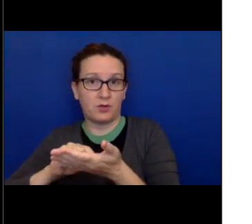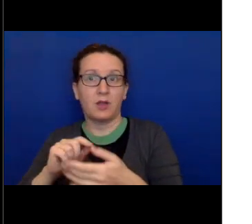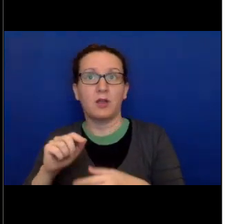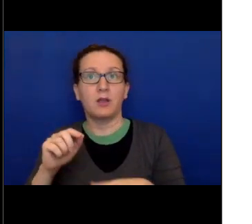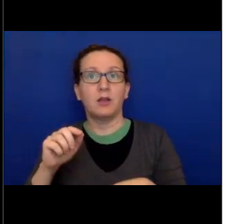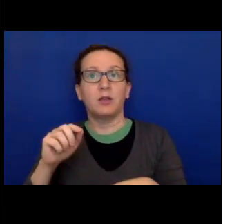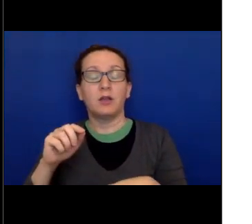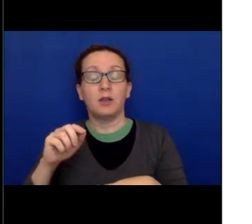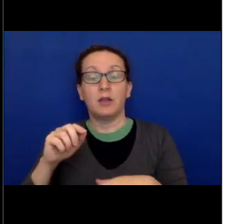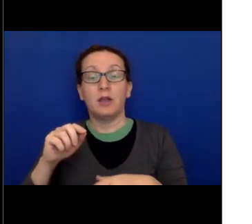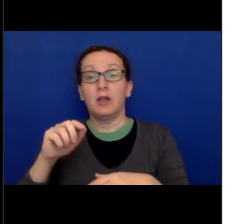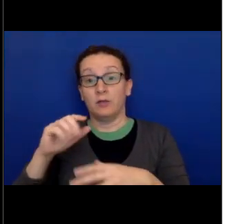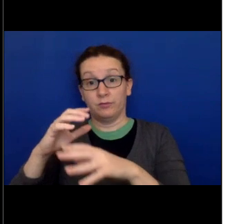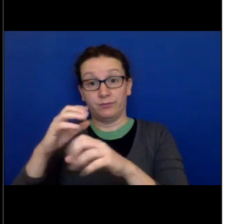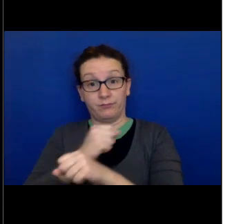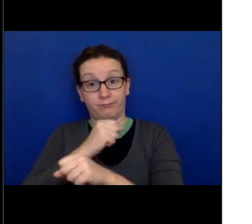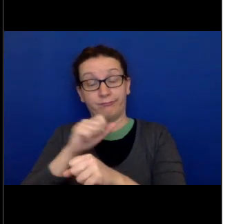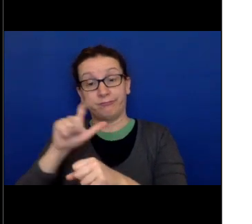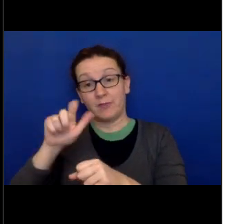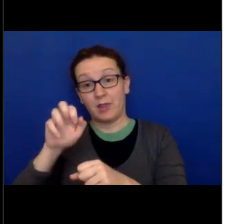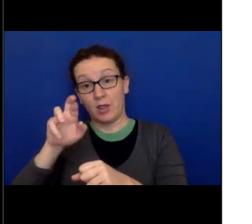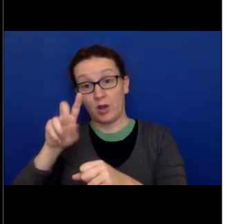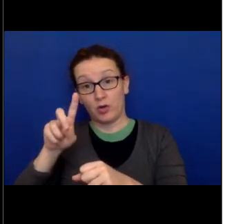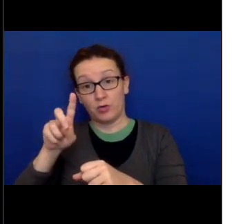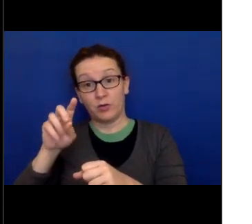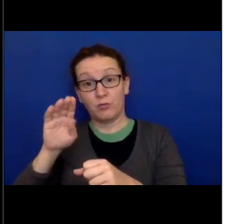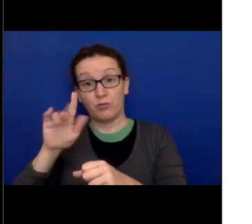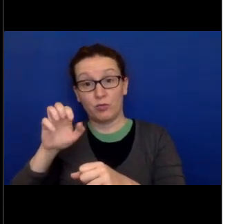2017 Leonard Bloomfield Book Award.